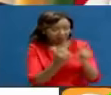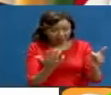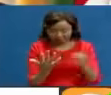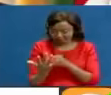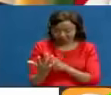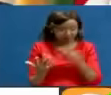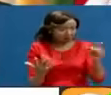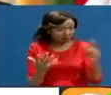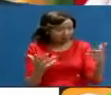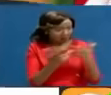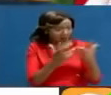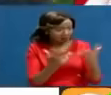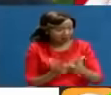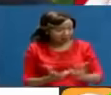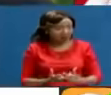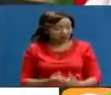to be implemented,